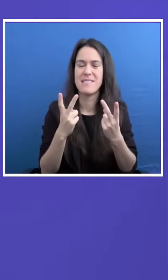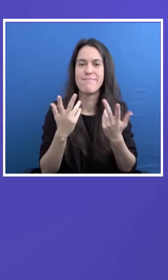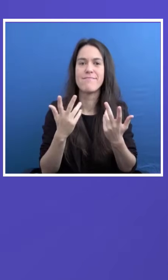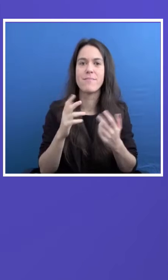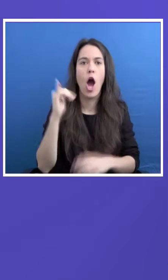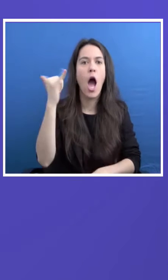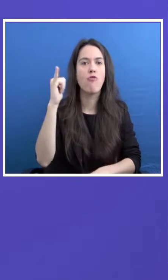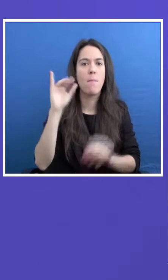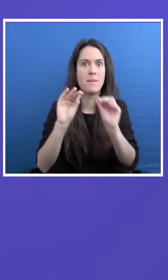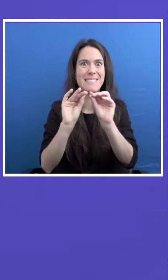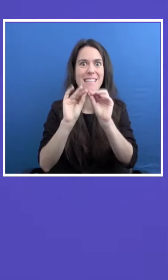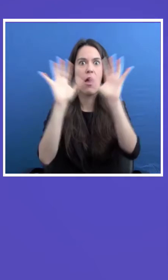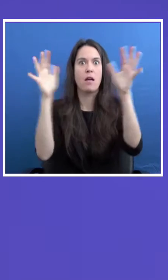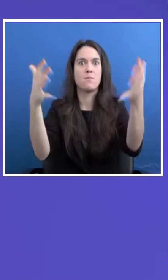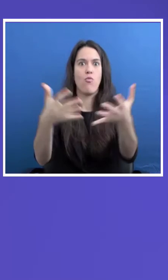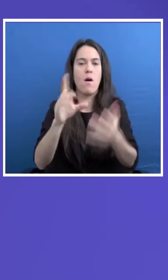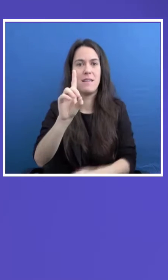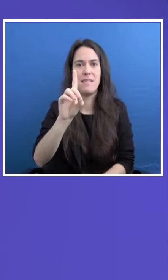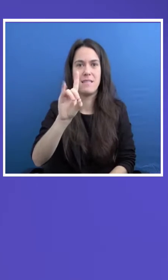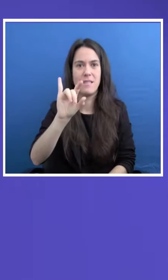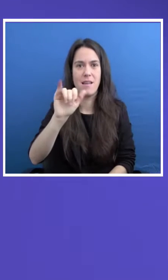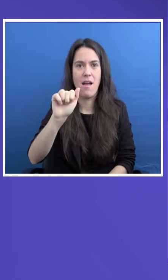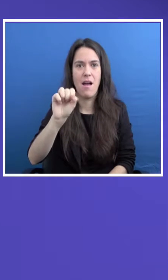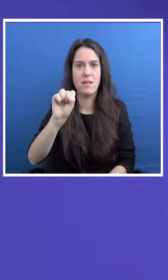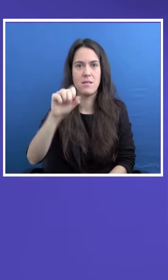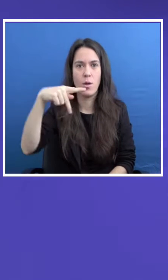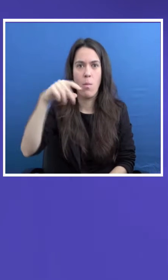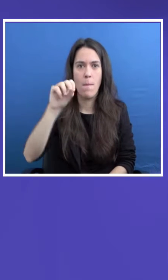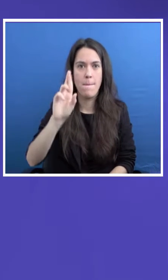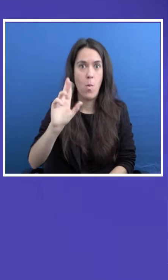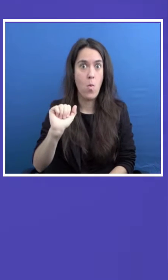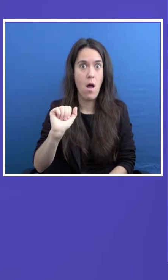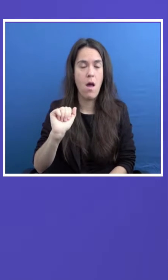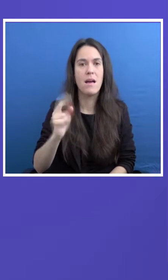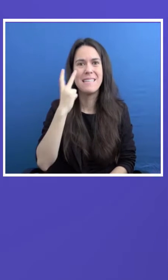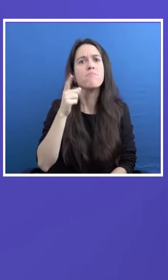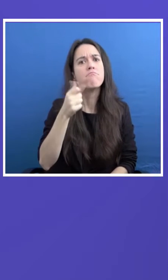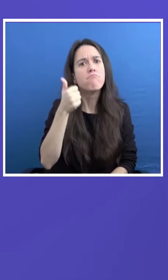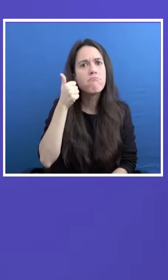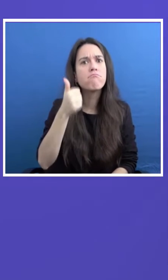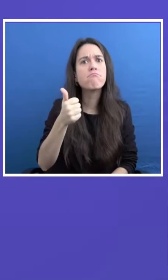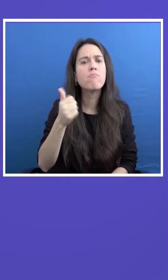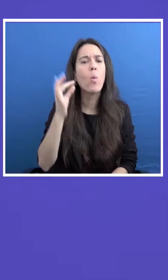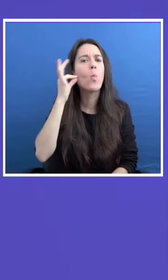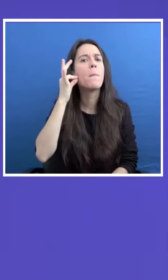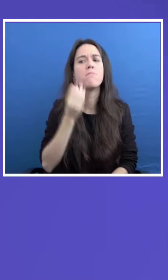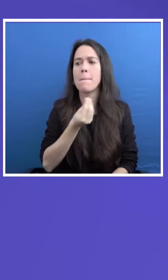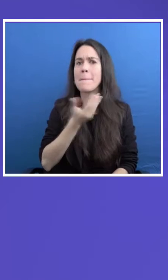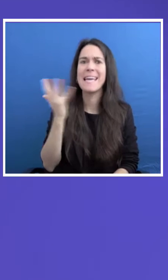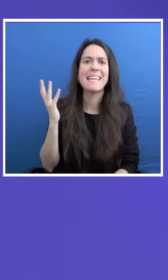because they should portray a proper image of women around the world.